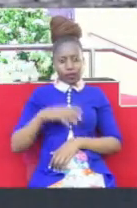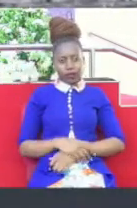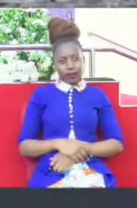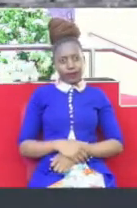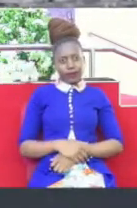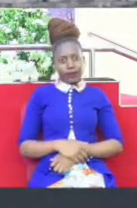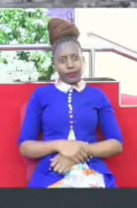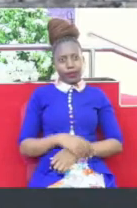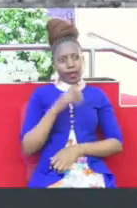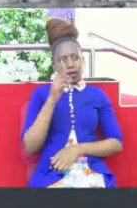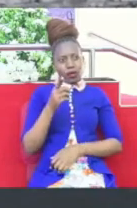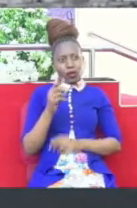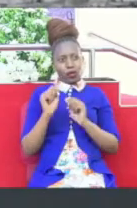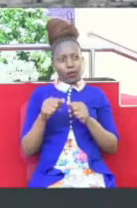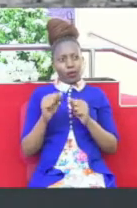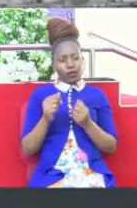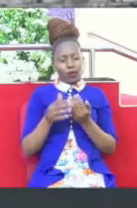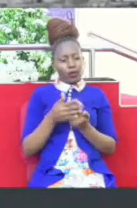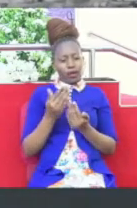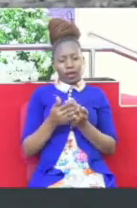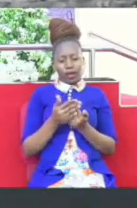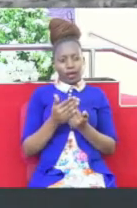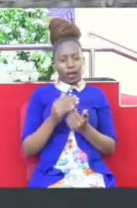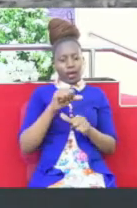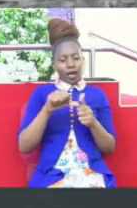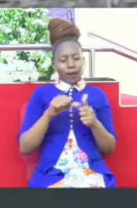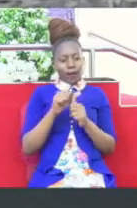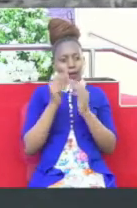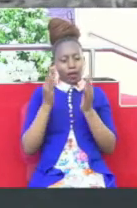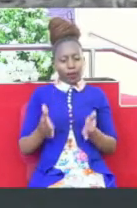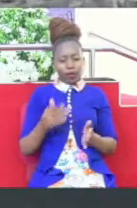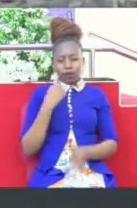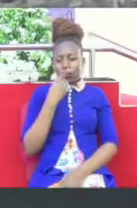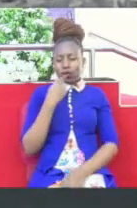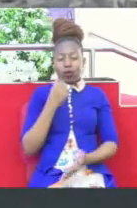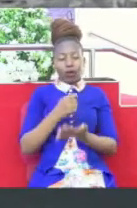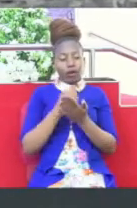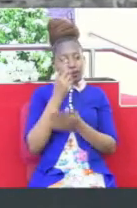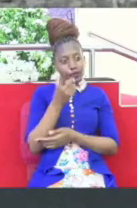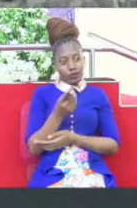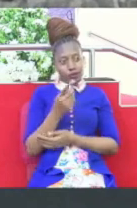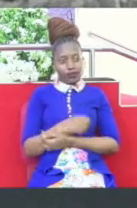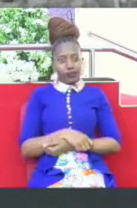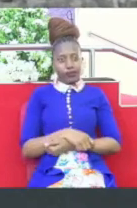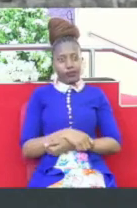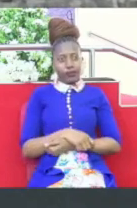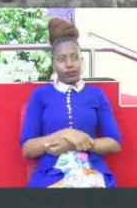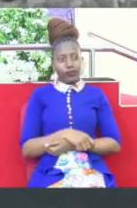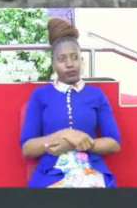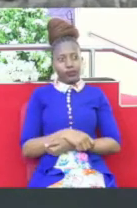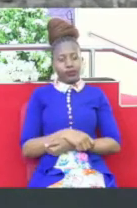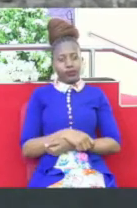you really care who brought you help? Je, utaweza kufikiria nani ambaye amekusaidia? I mean, would you? Oh